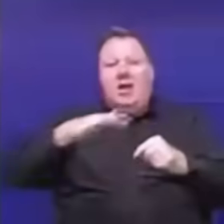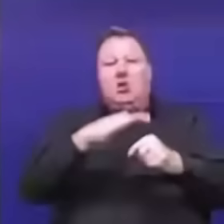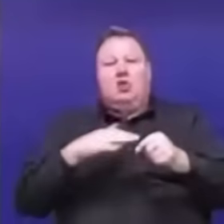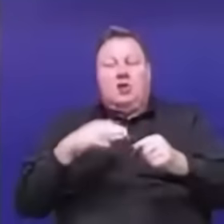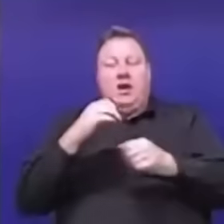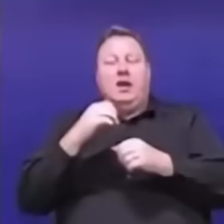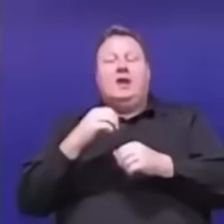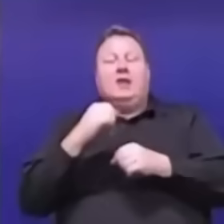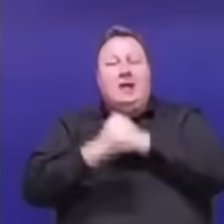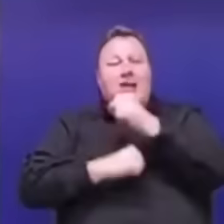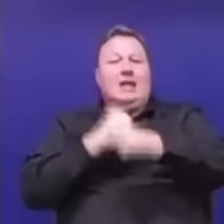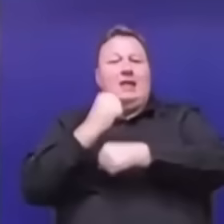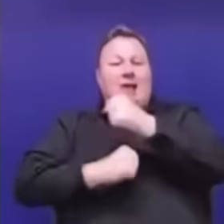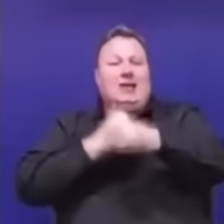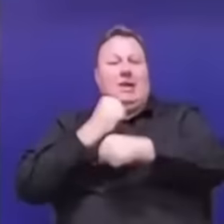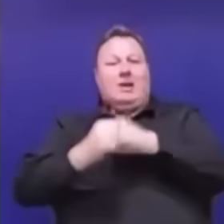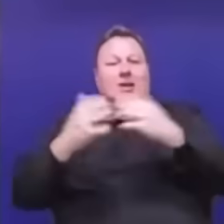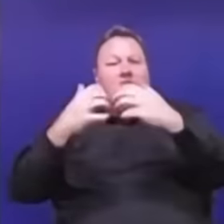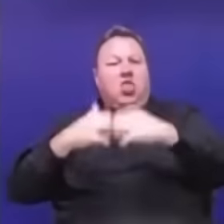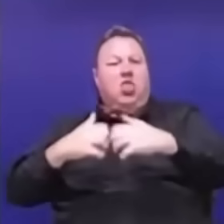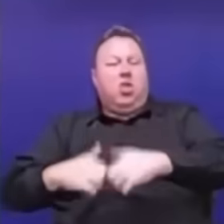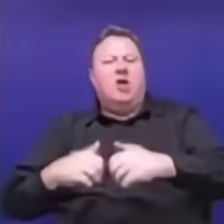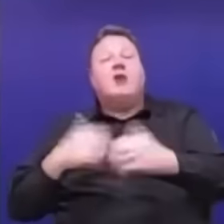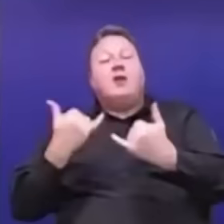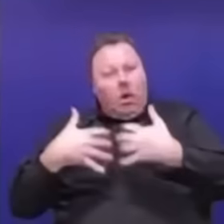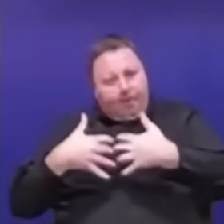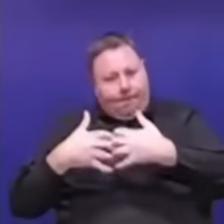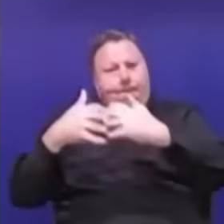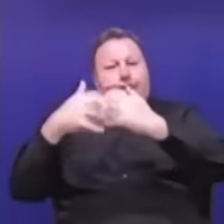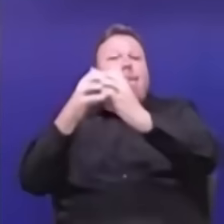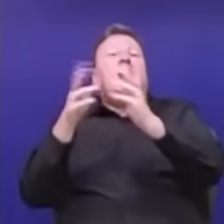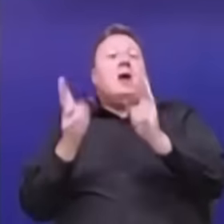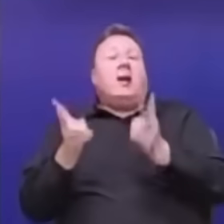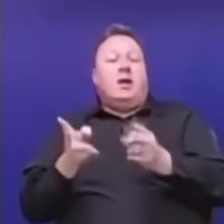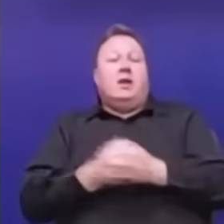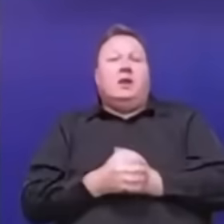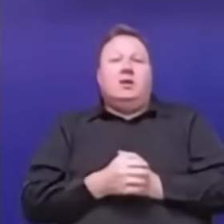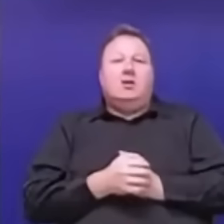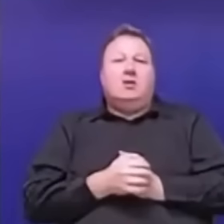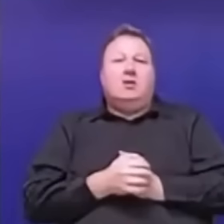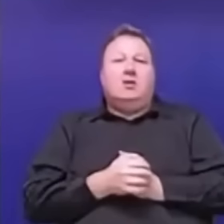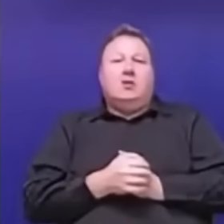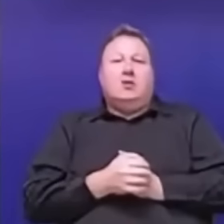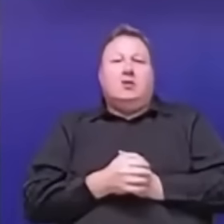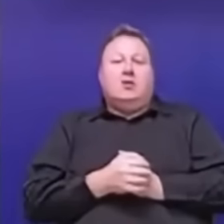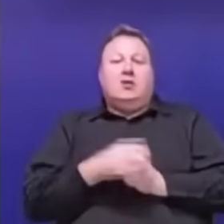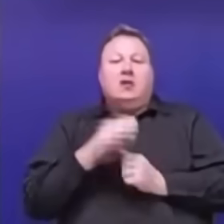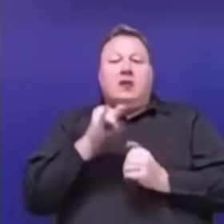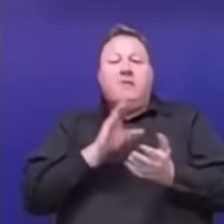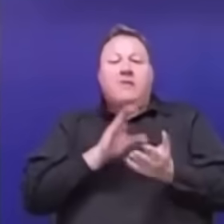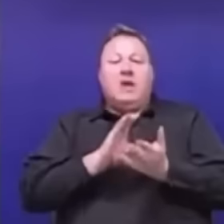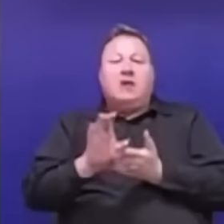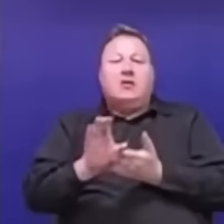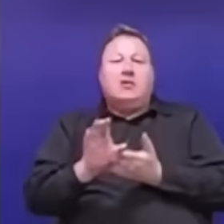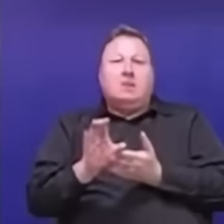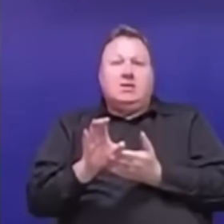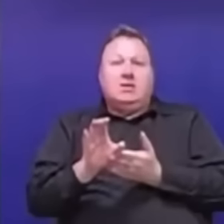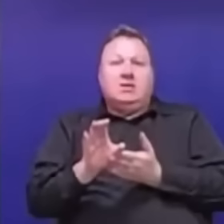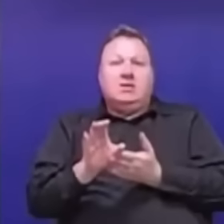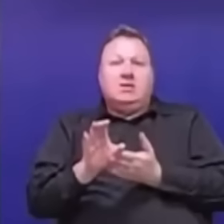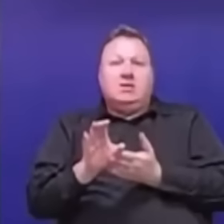over decades. Finally, our reform program is supported by the single biggest investment ever in border